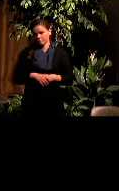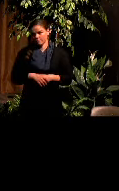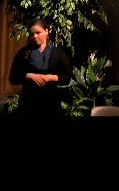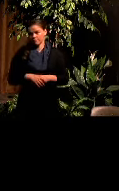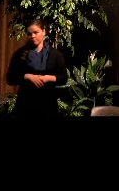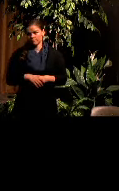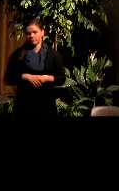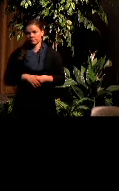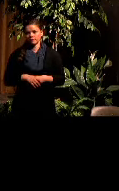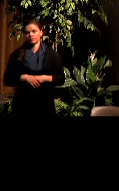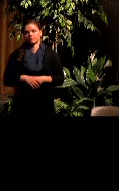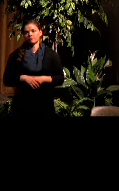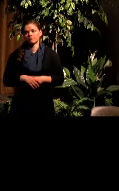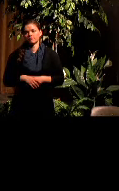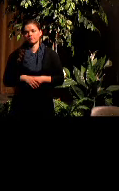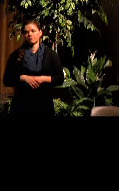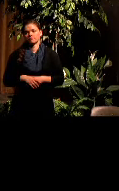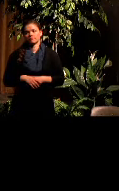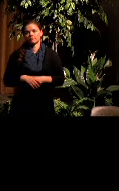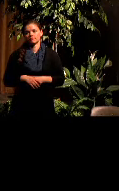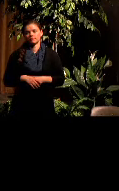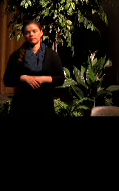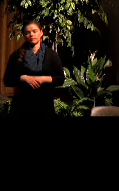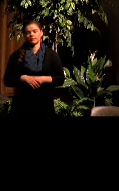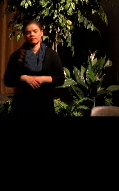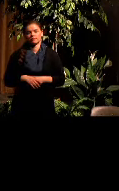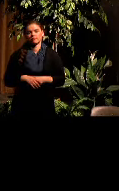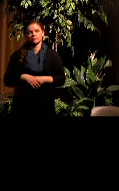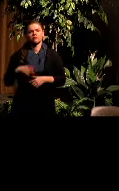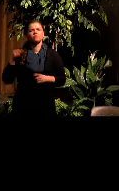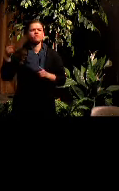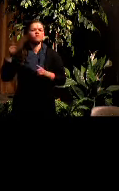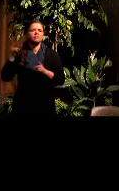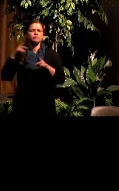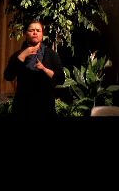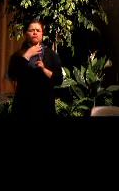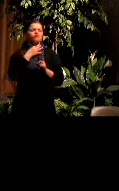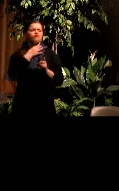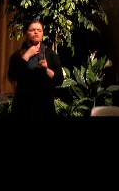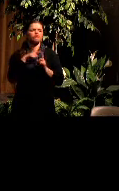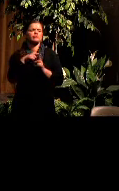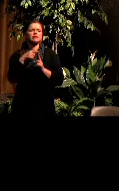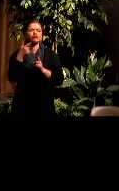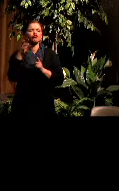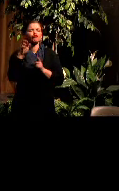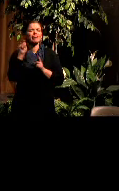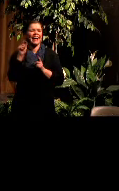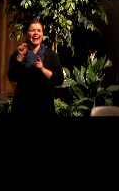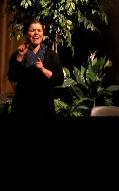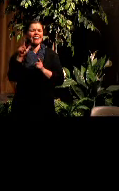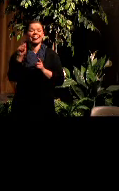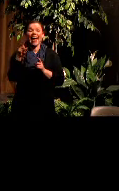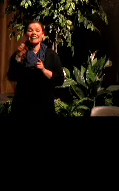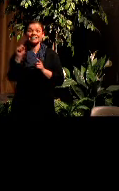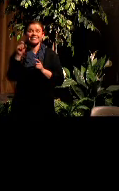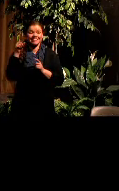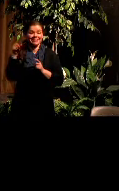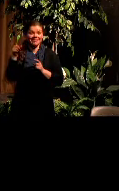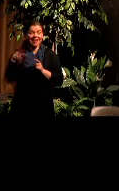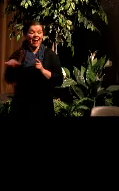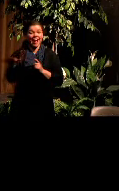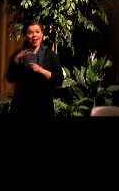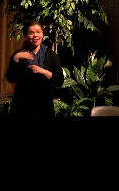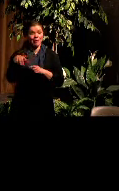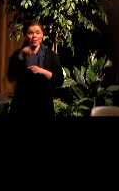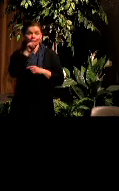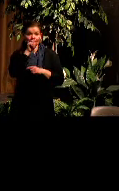the birds that are in the Great Lakes area. What's happening with them? Are they declining, or like